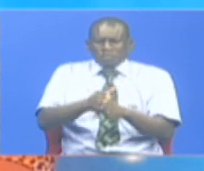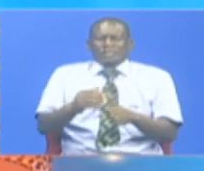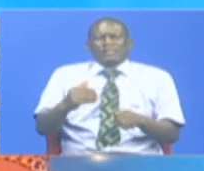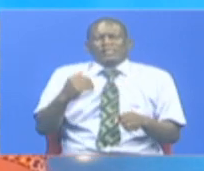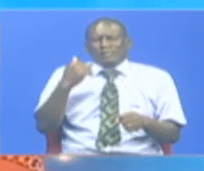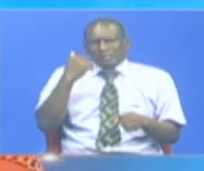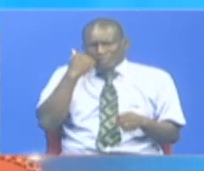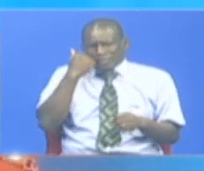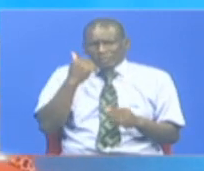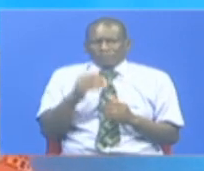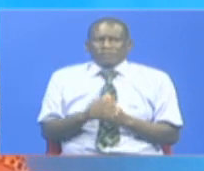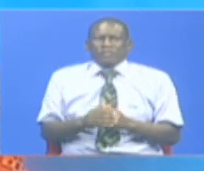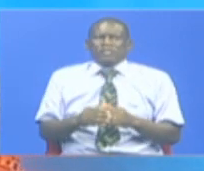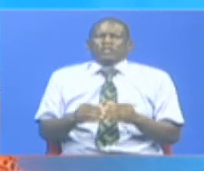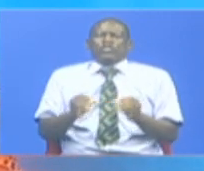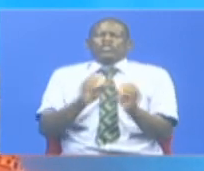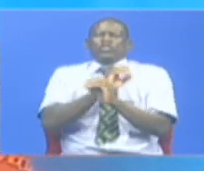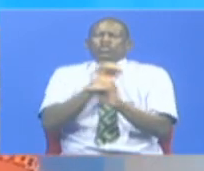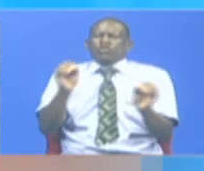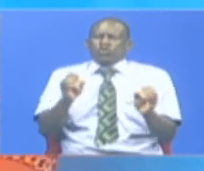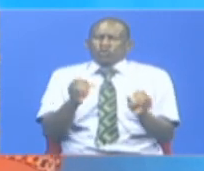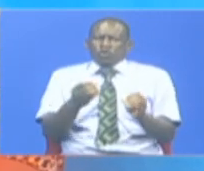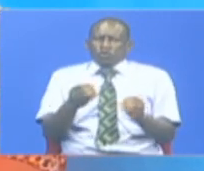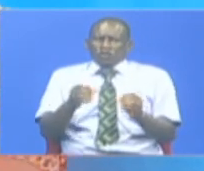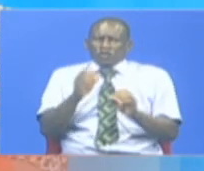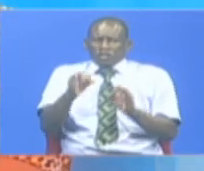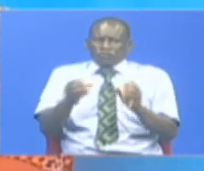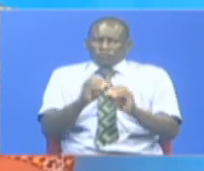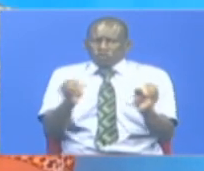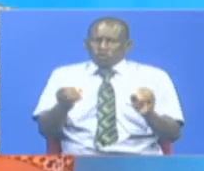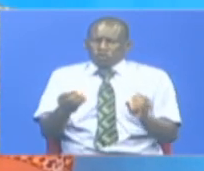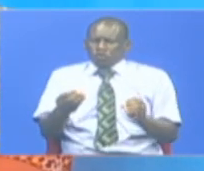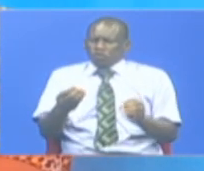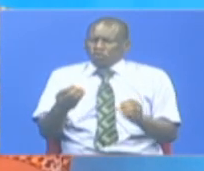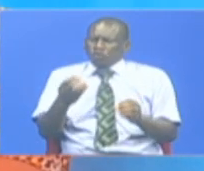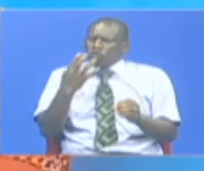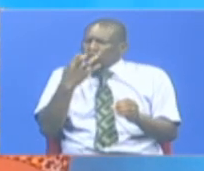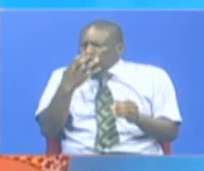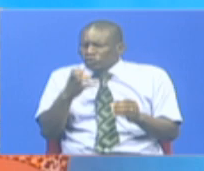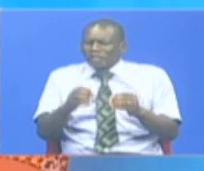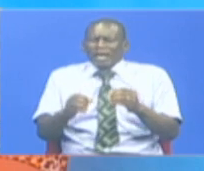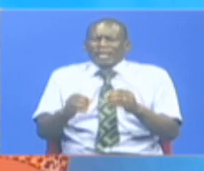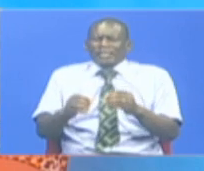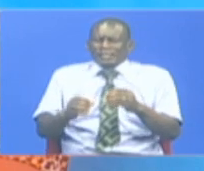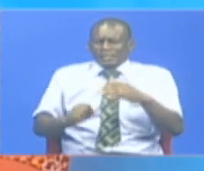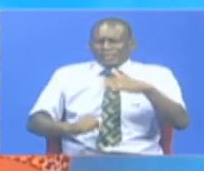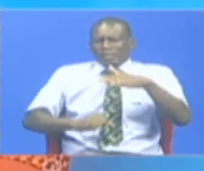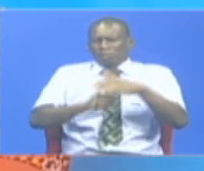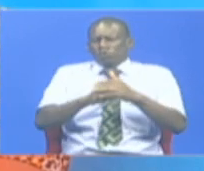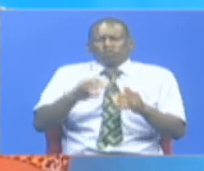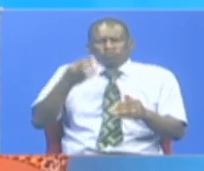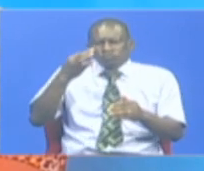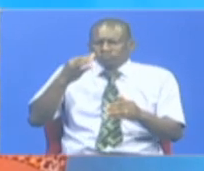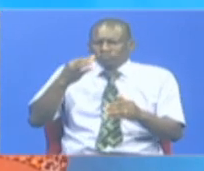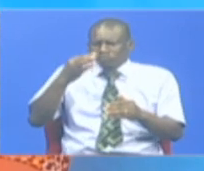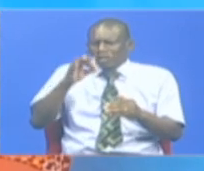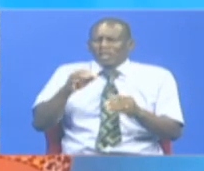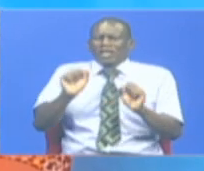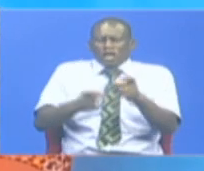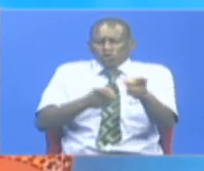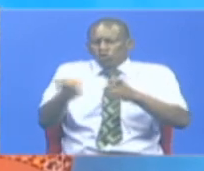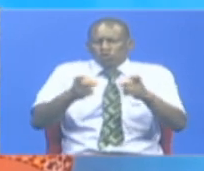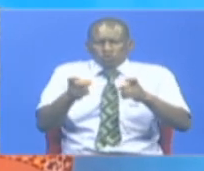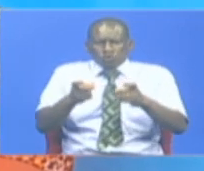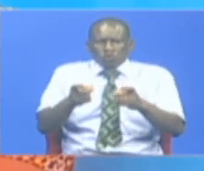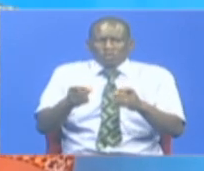pandemic. While no foods or dietary supplements can prevent COVID-19 infection, maintaining a